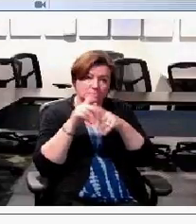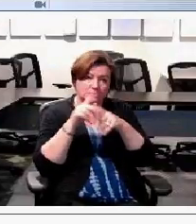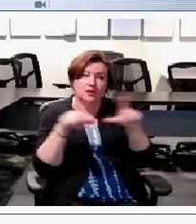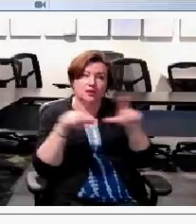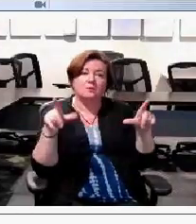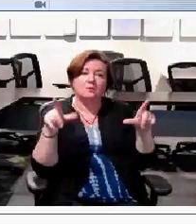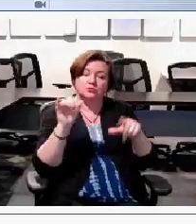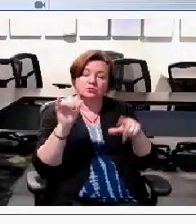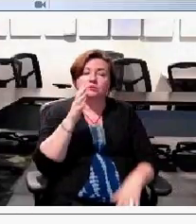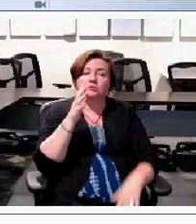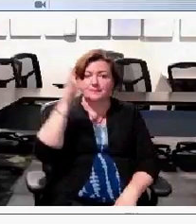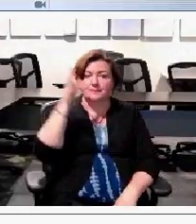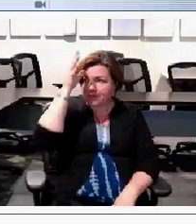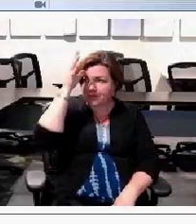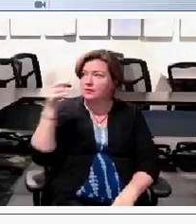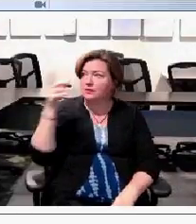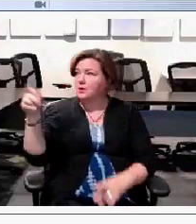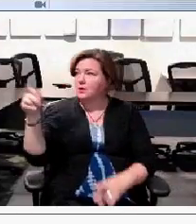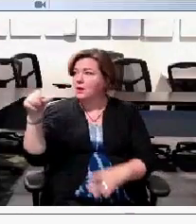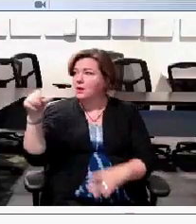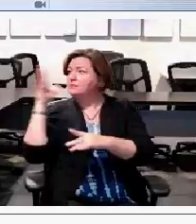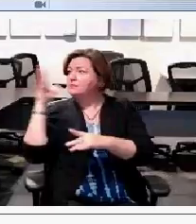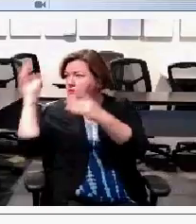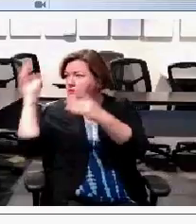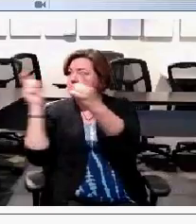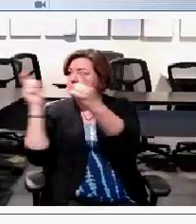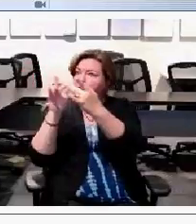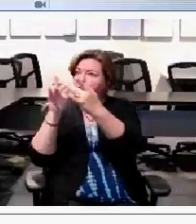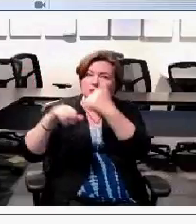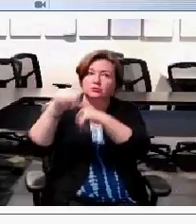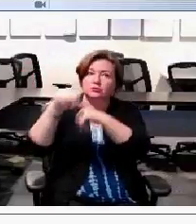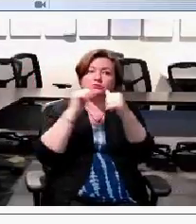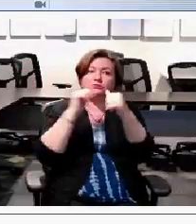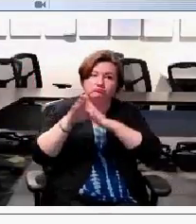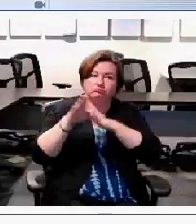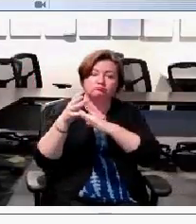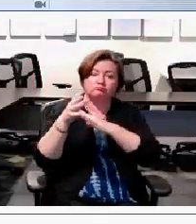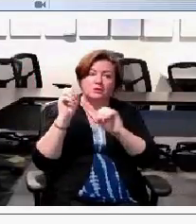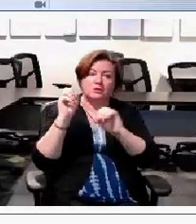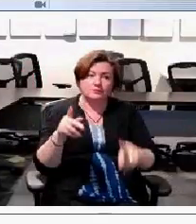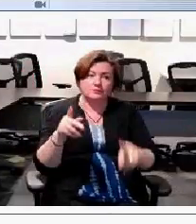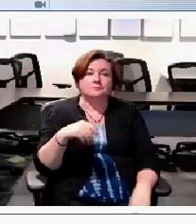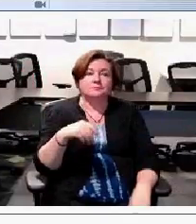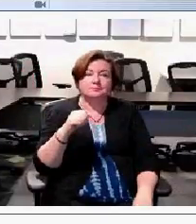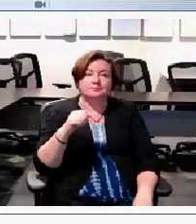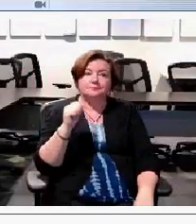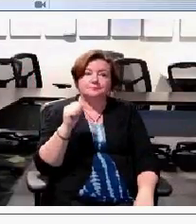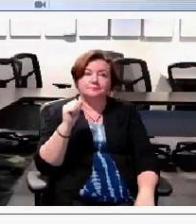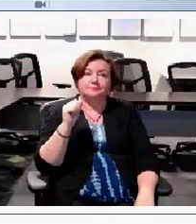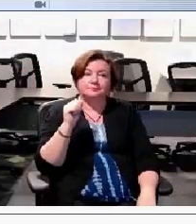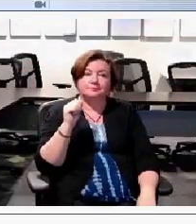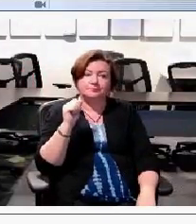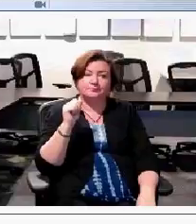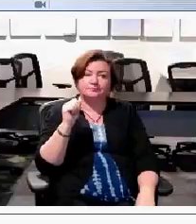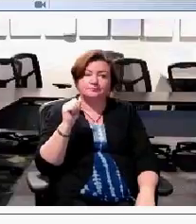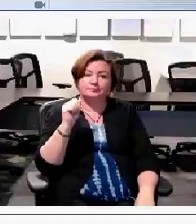really support parents, that parent-to-parent contact within our programs, as well as opportunities to interact